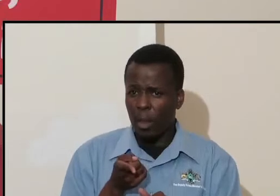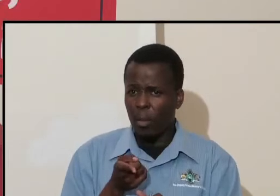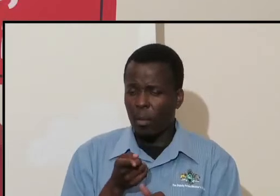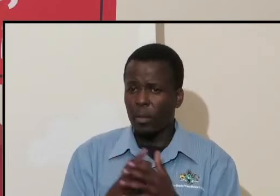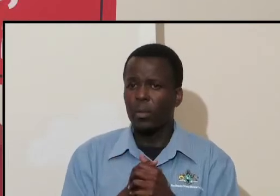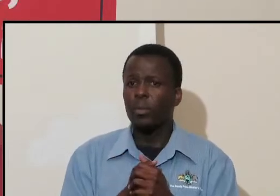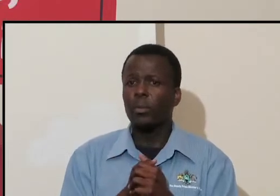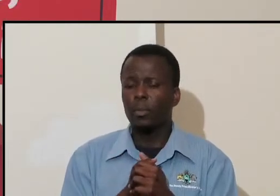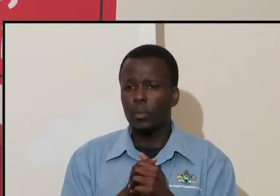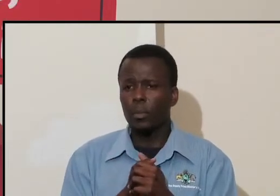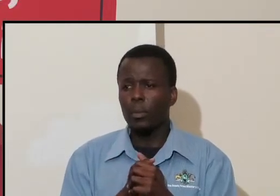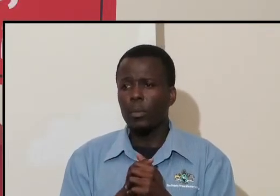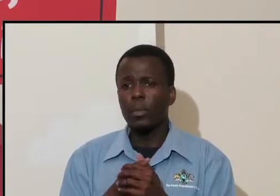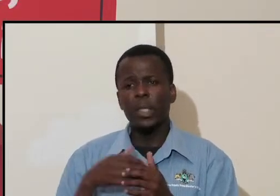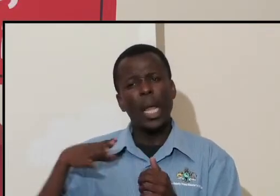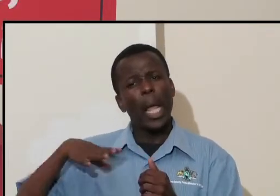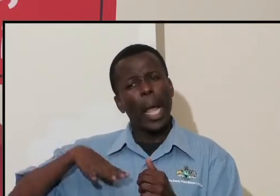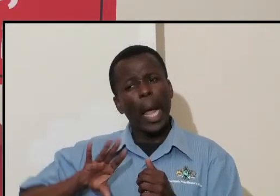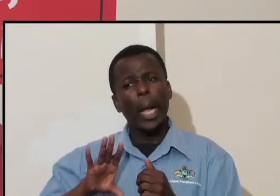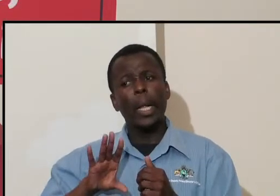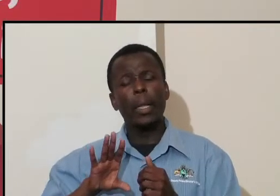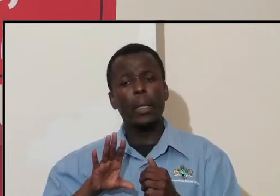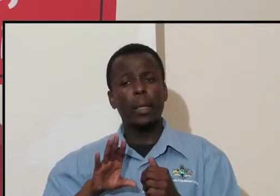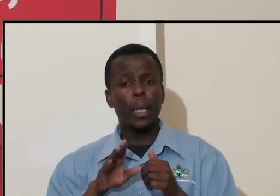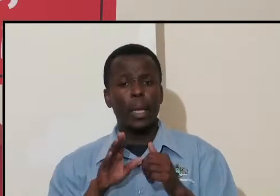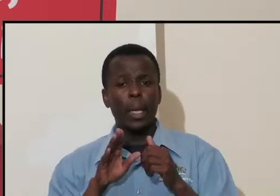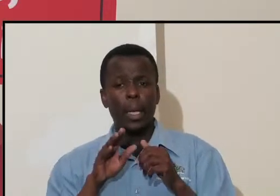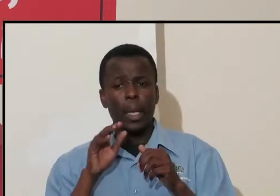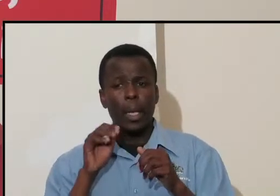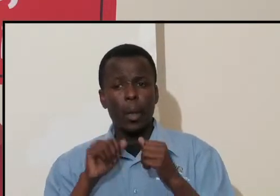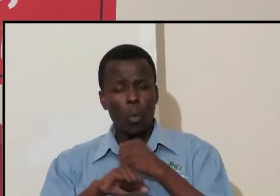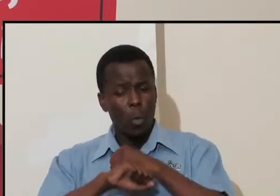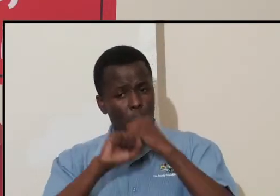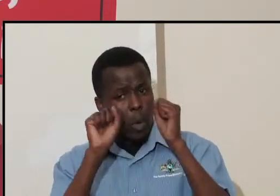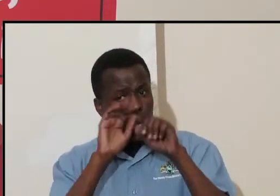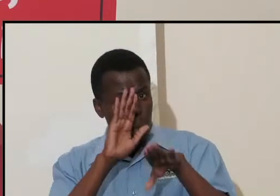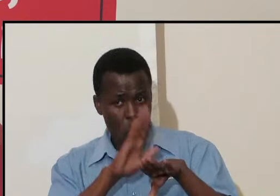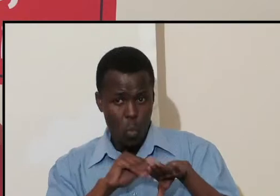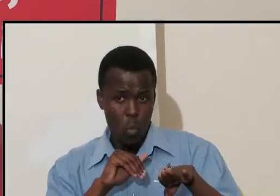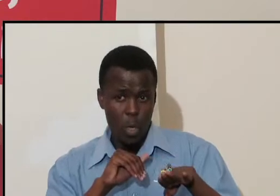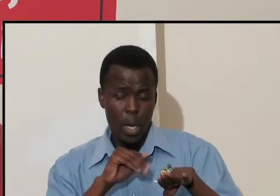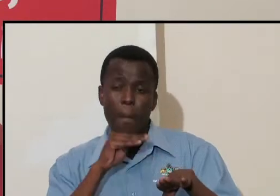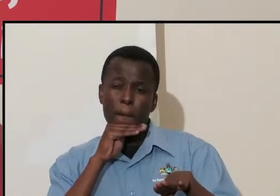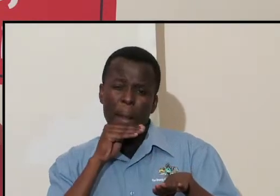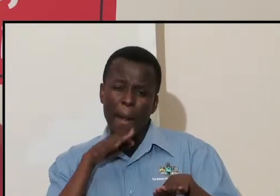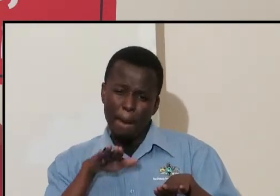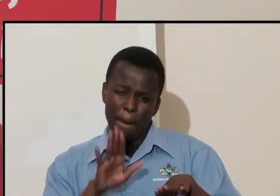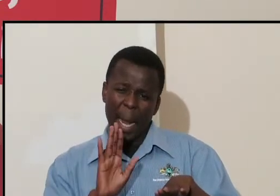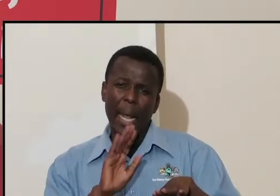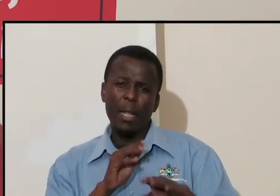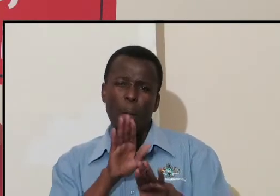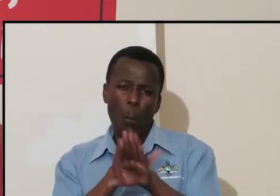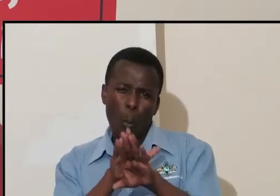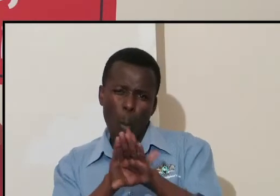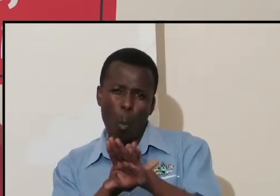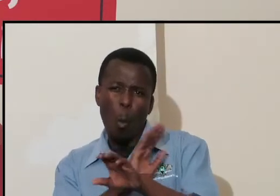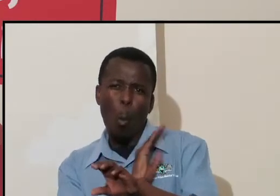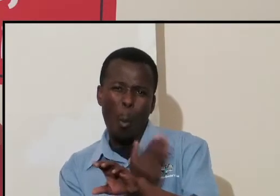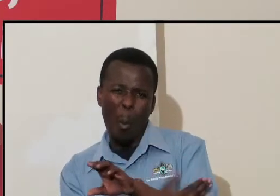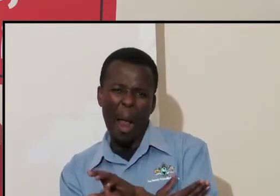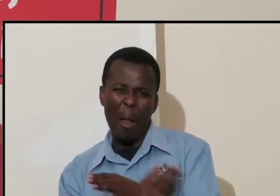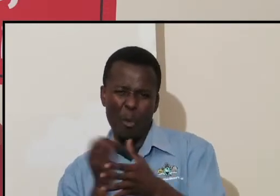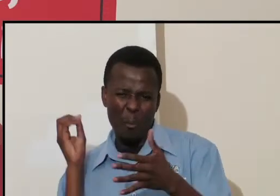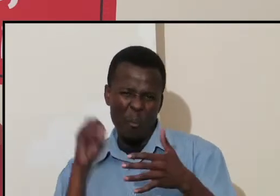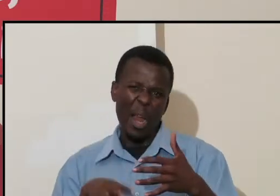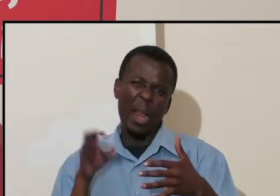as Kanya was explaining to us today, we need to put more effort. We're looking back and thinking, Dr. Zwane